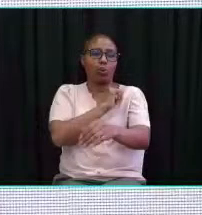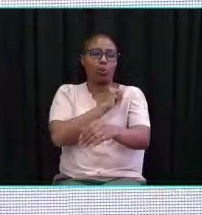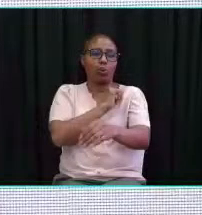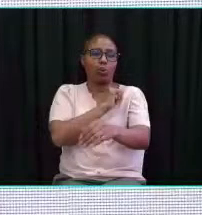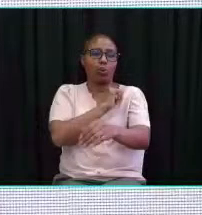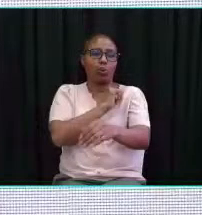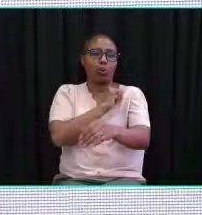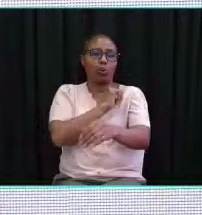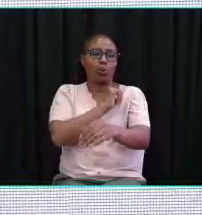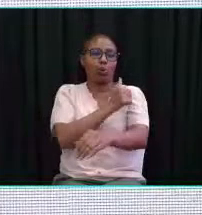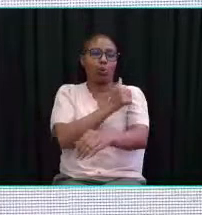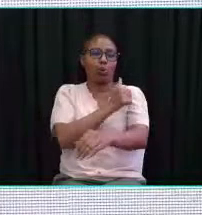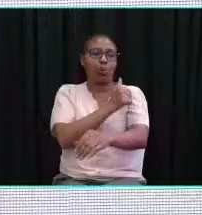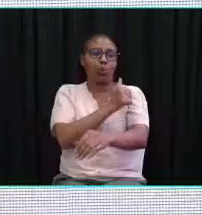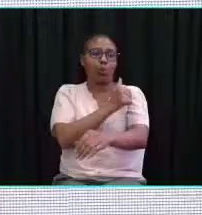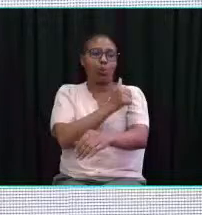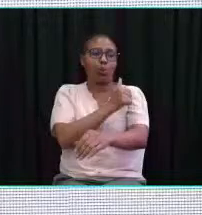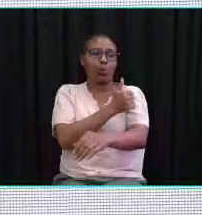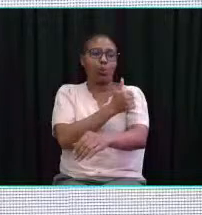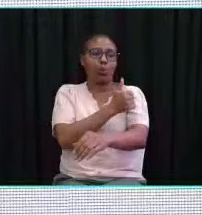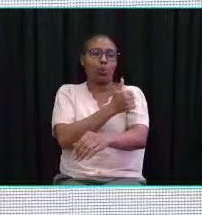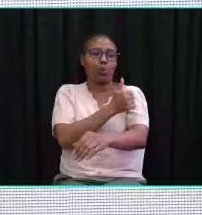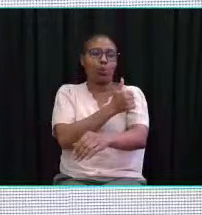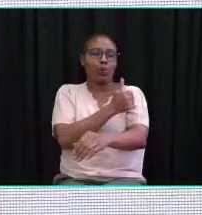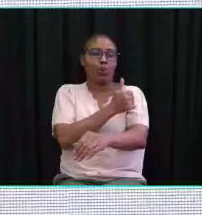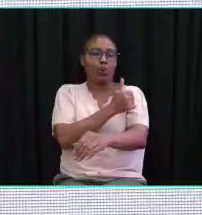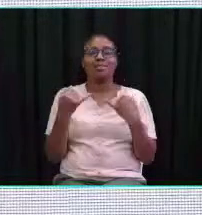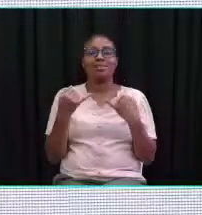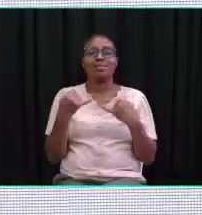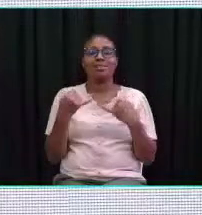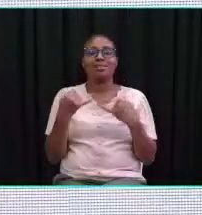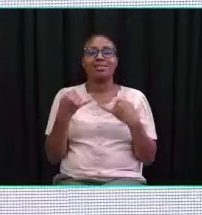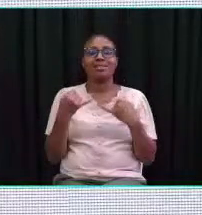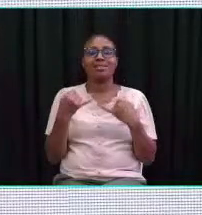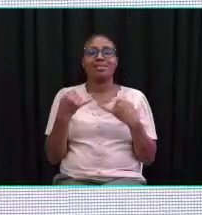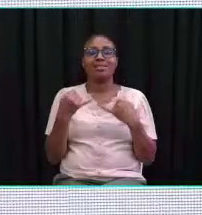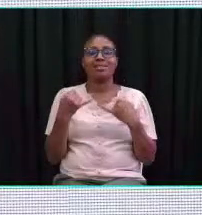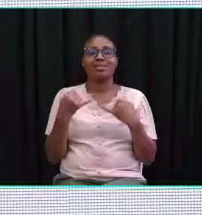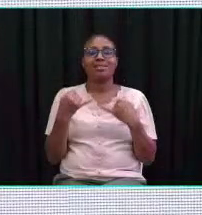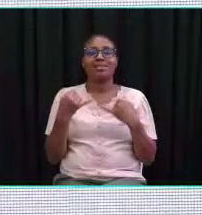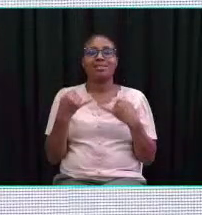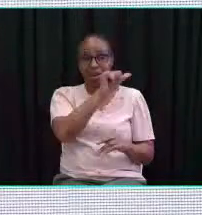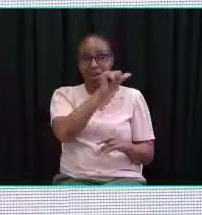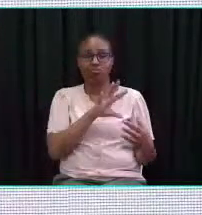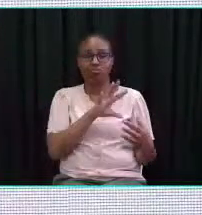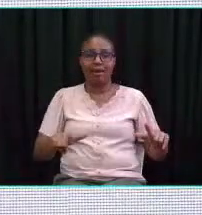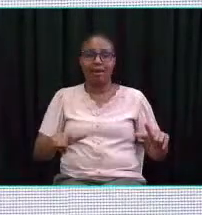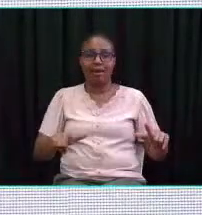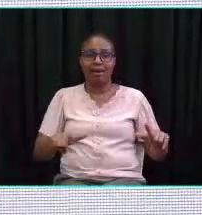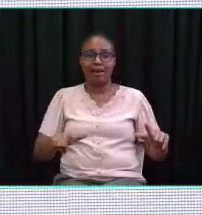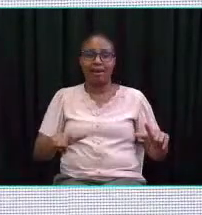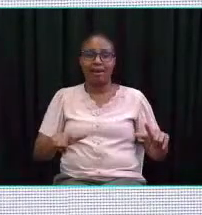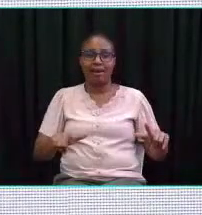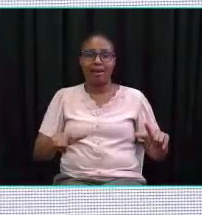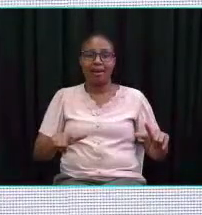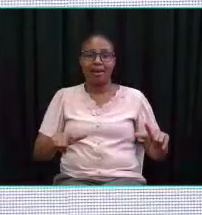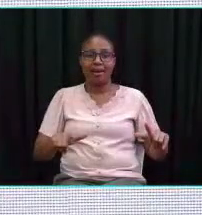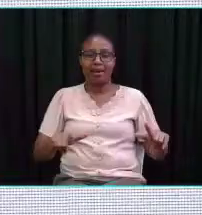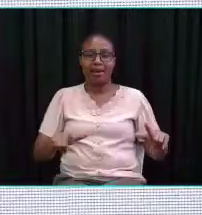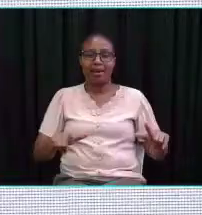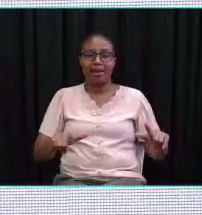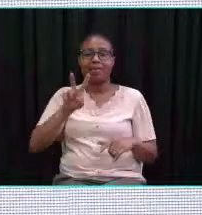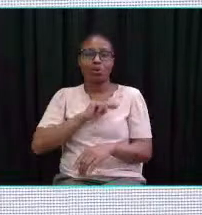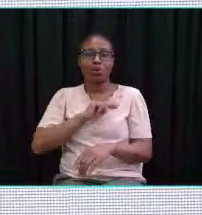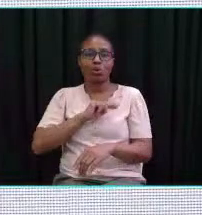implementation of Lake Victoria, and that is also another frontier. The Lake Victoria is a natural resource within our region,